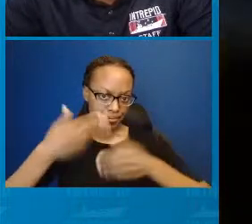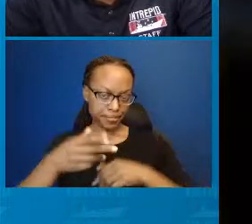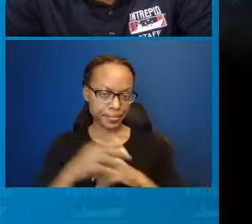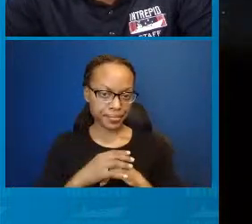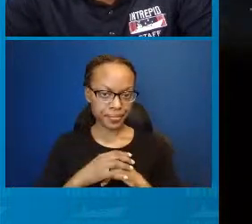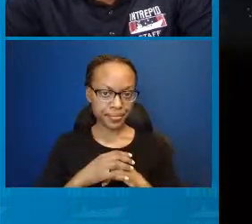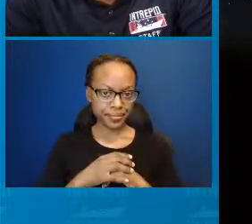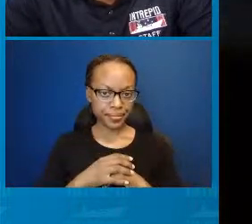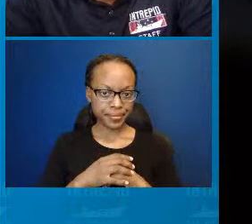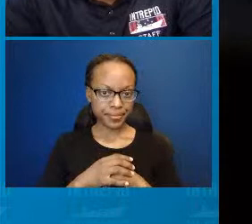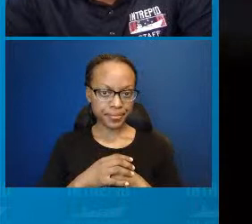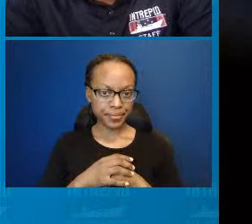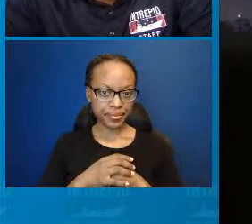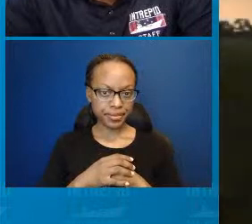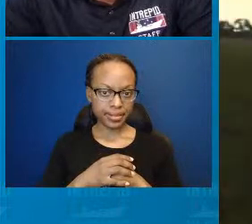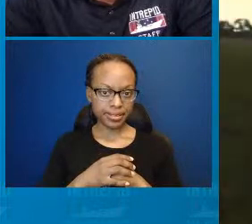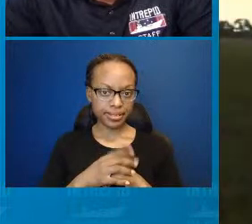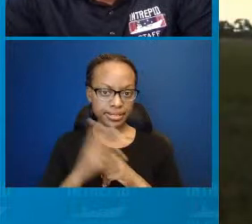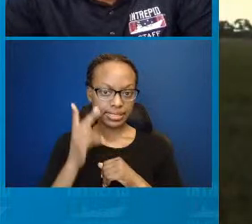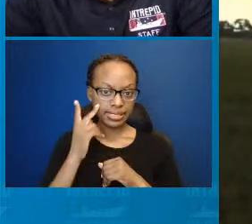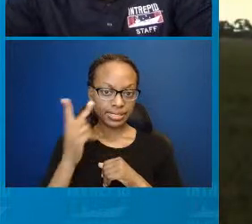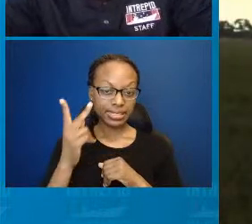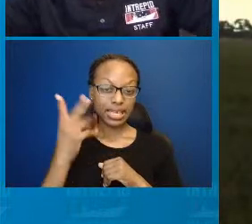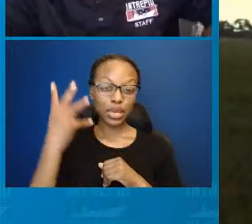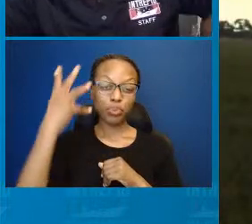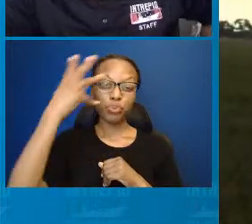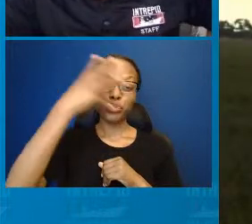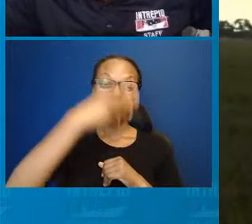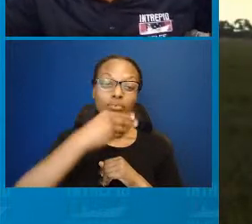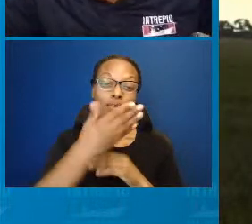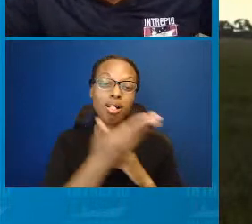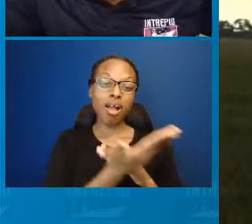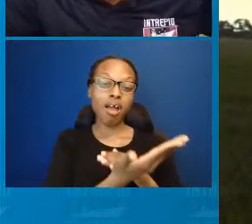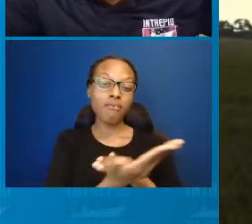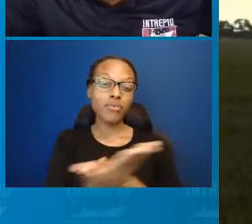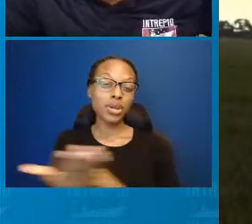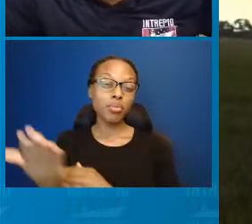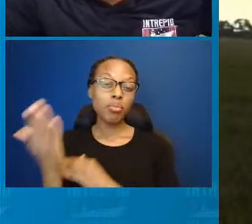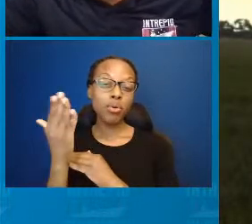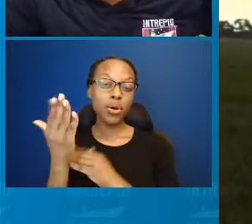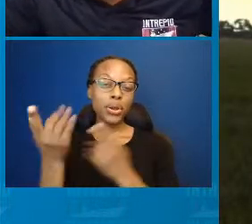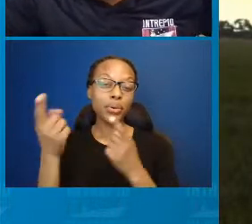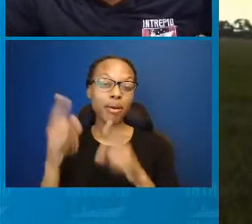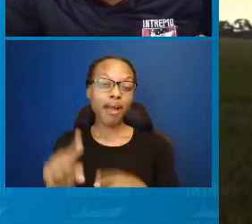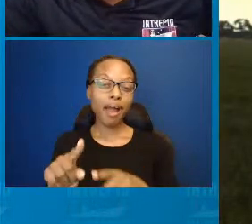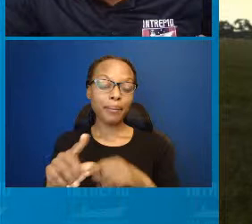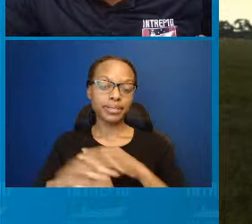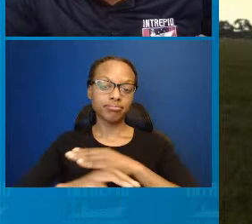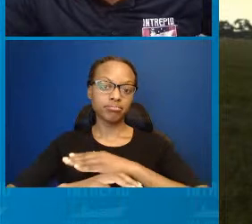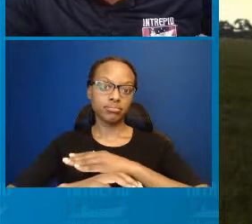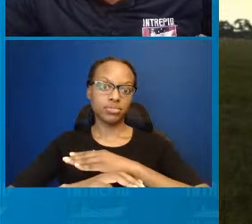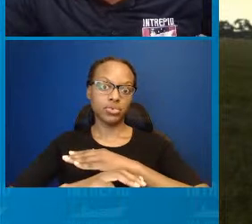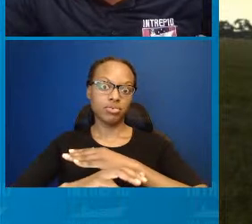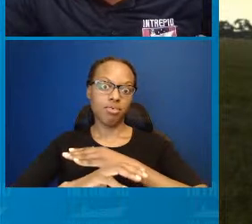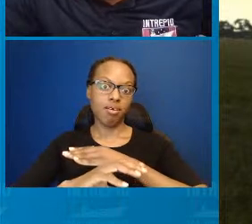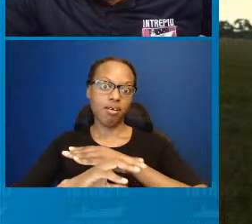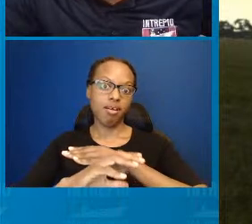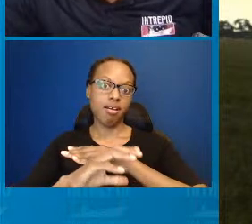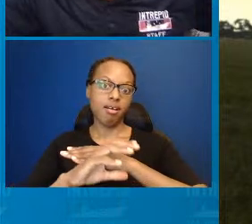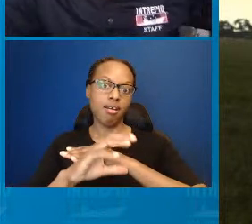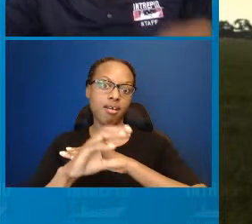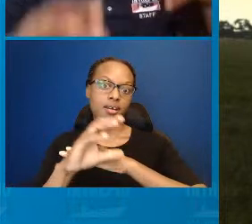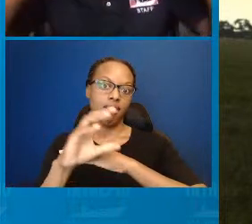we can see something beautiful that happens every morning, right? We can see that beautiful sunrise, right? Because